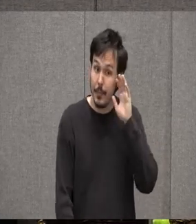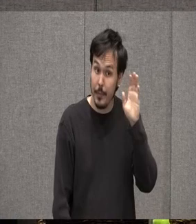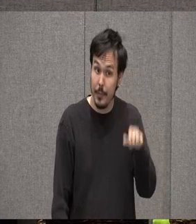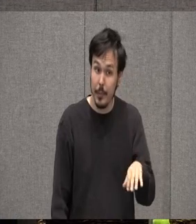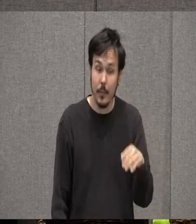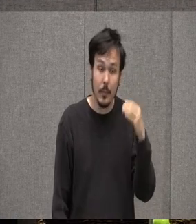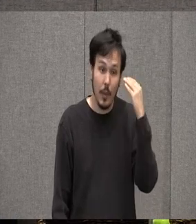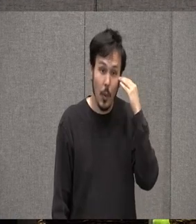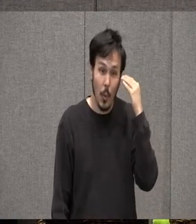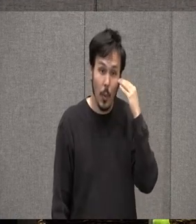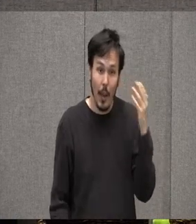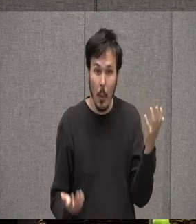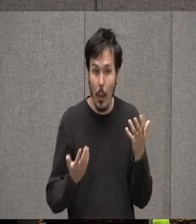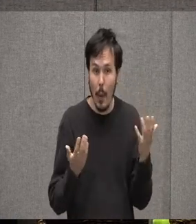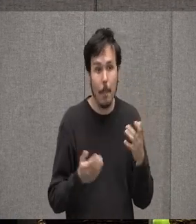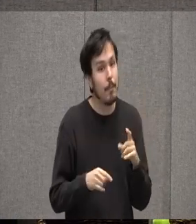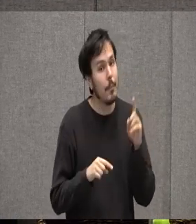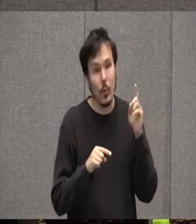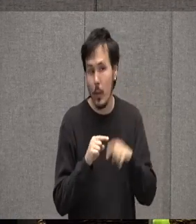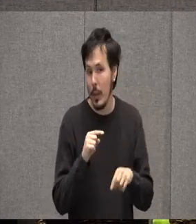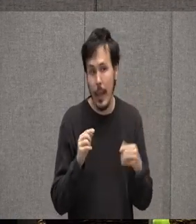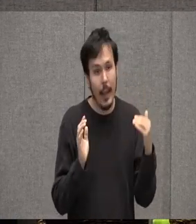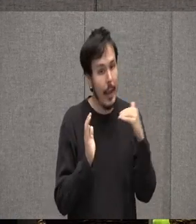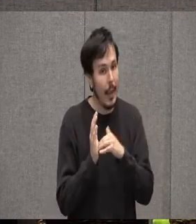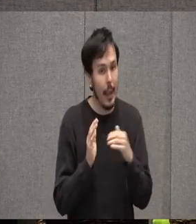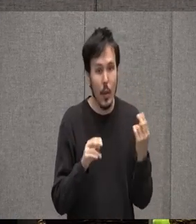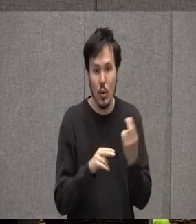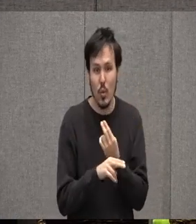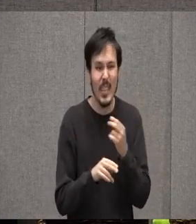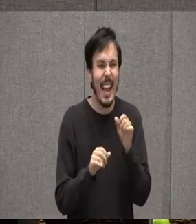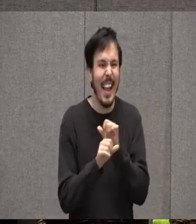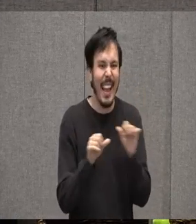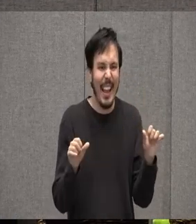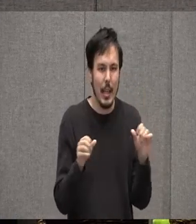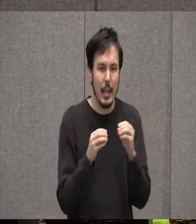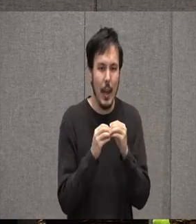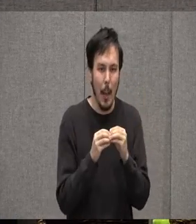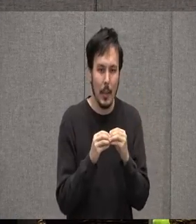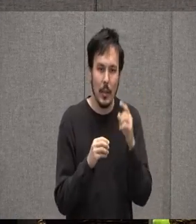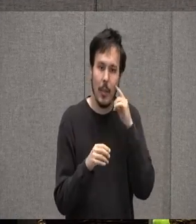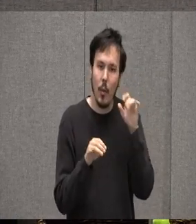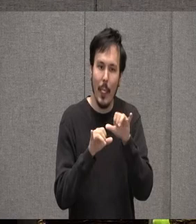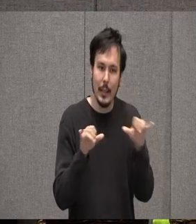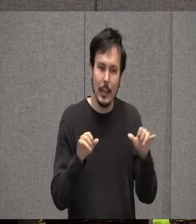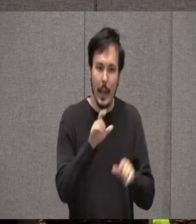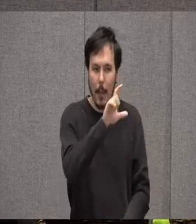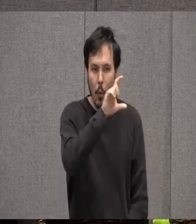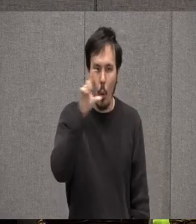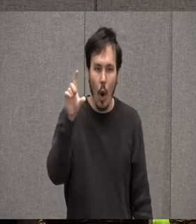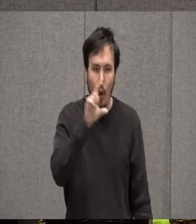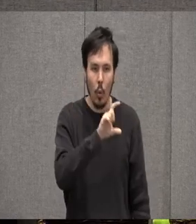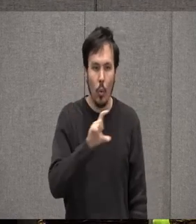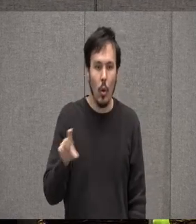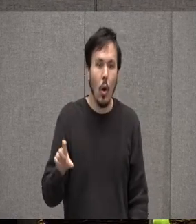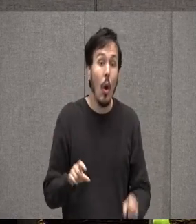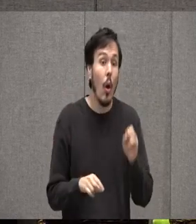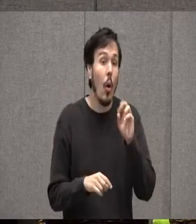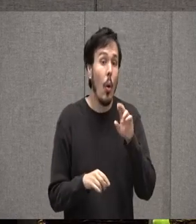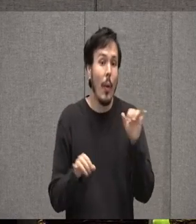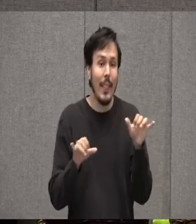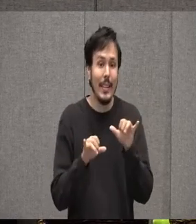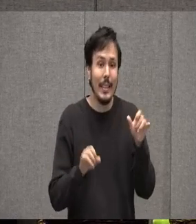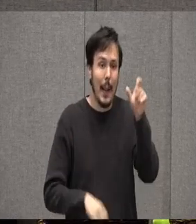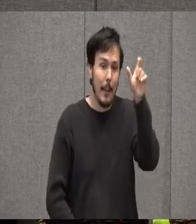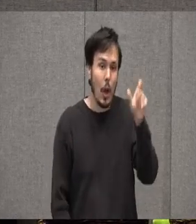be aware of is we cannot reuse any of these numbers in the same row or the same